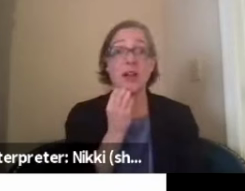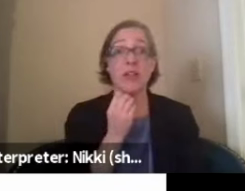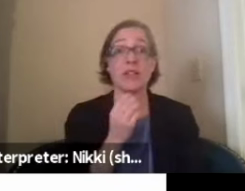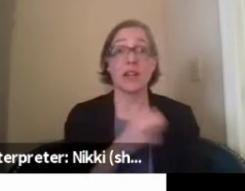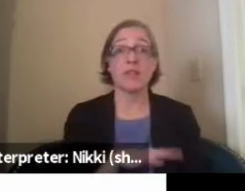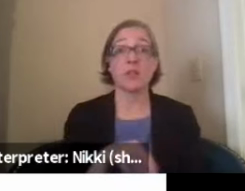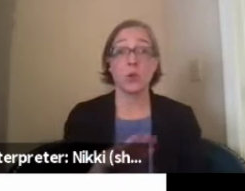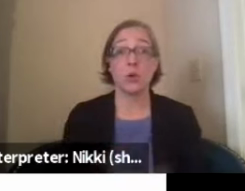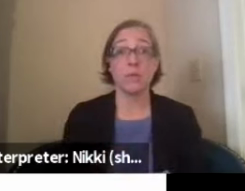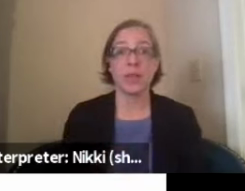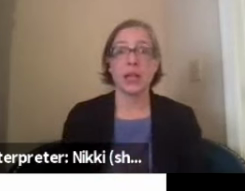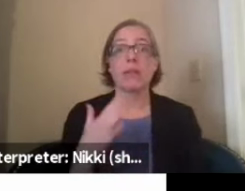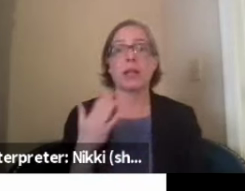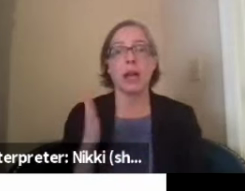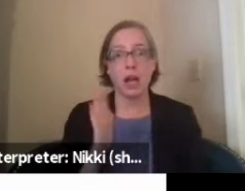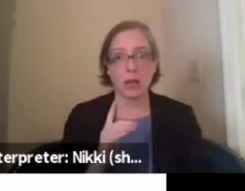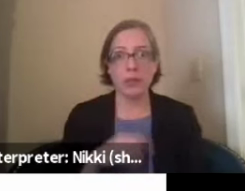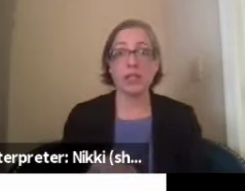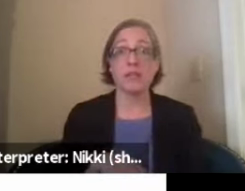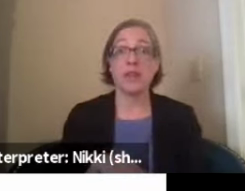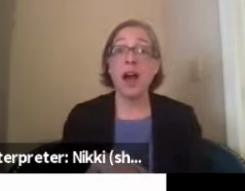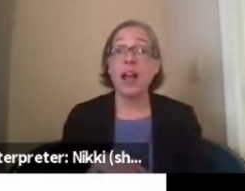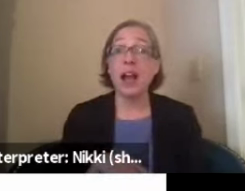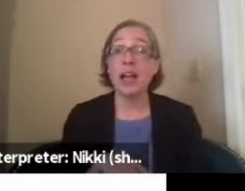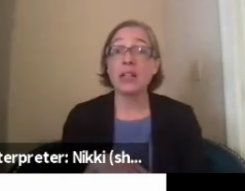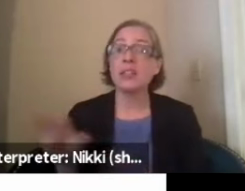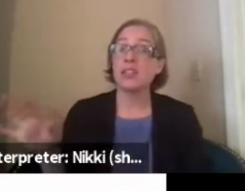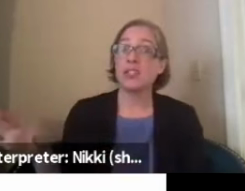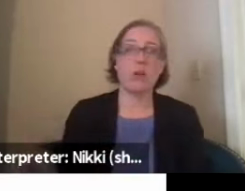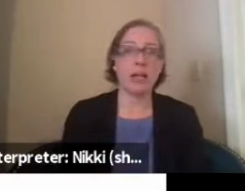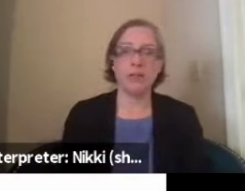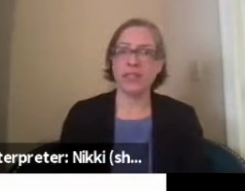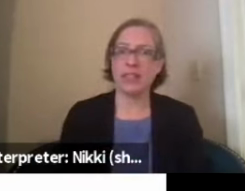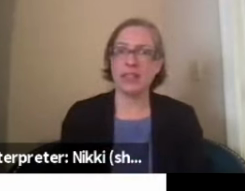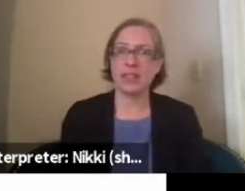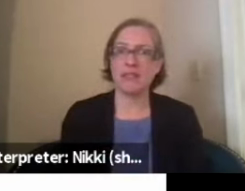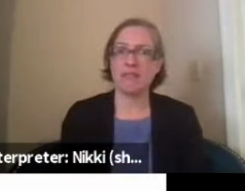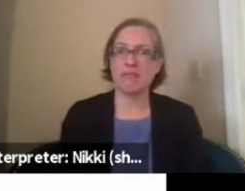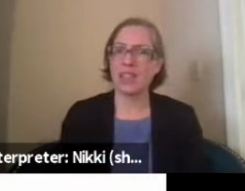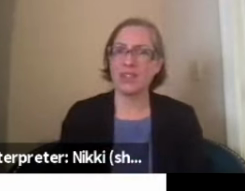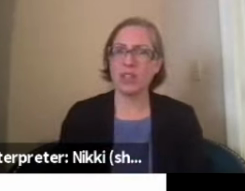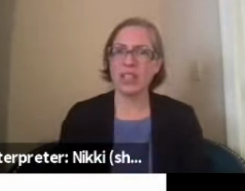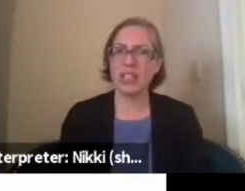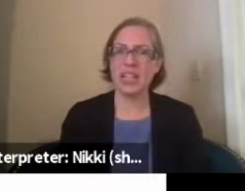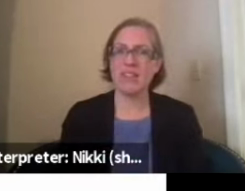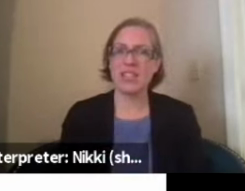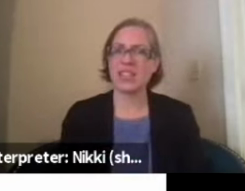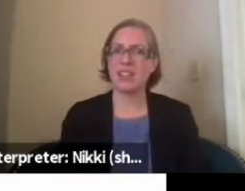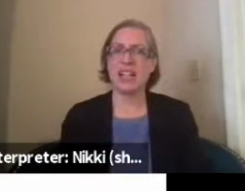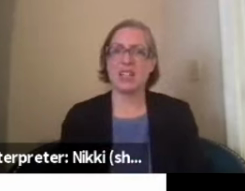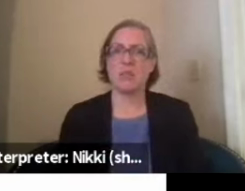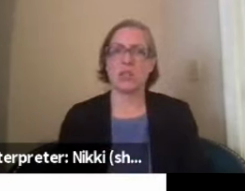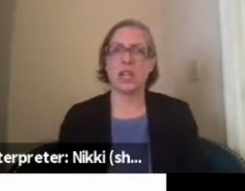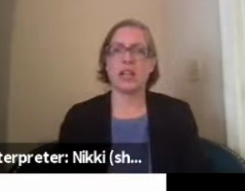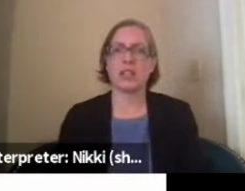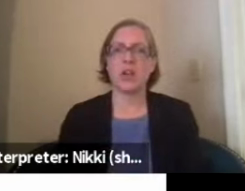sexual health and stuff in school. Thank God, because if not, I don't think that they don't really have sex ed